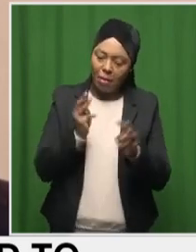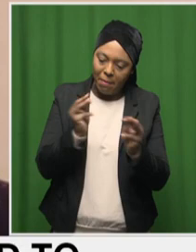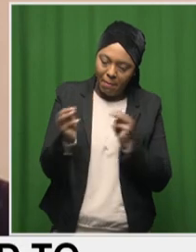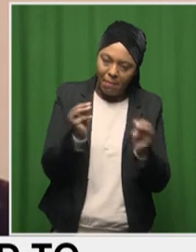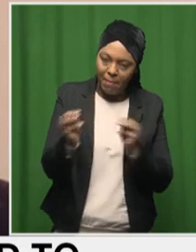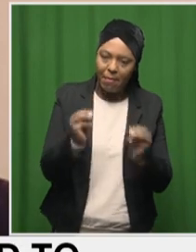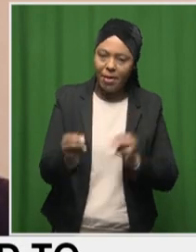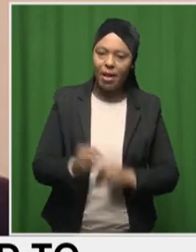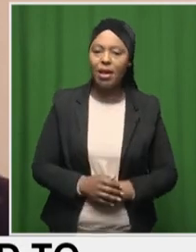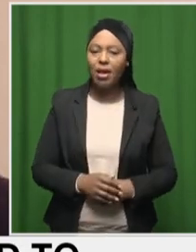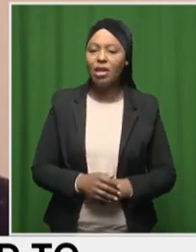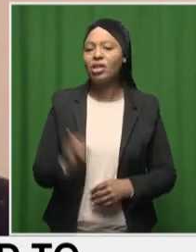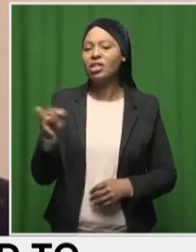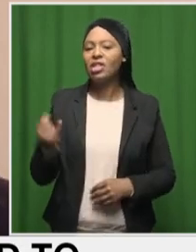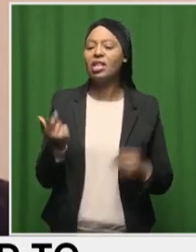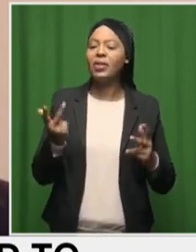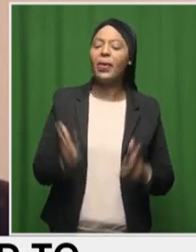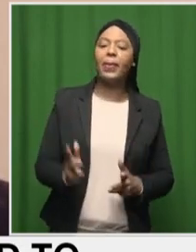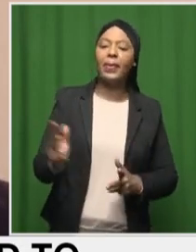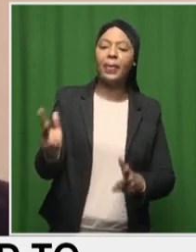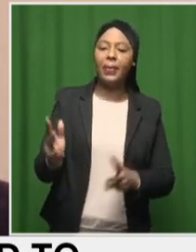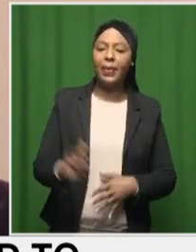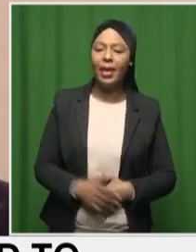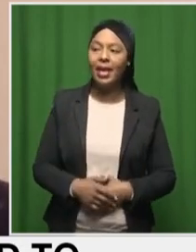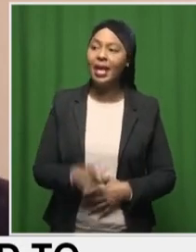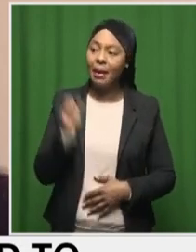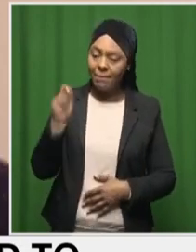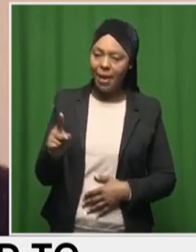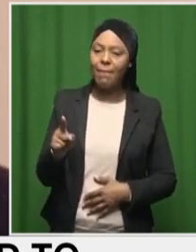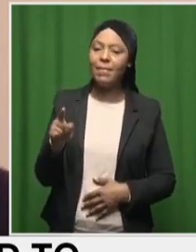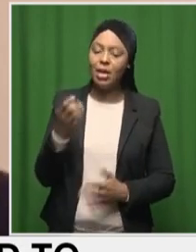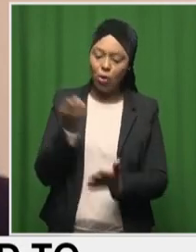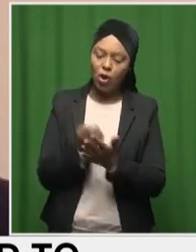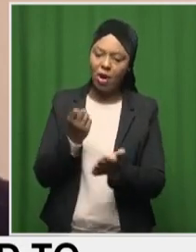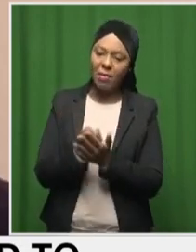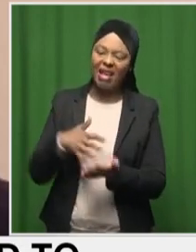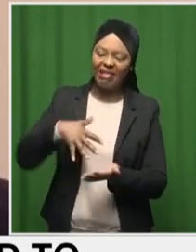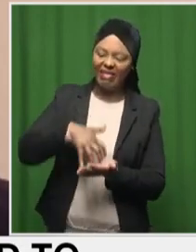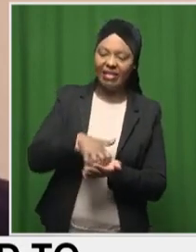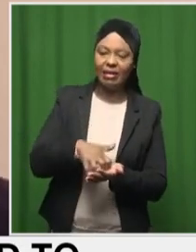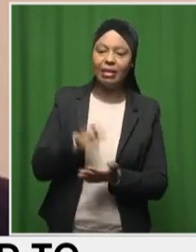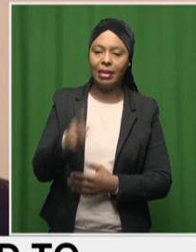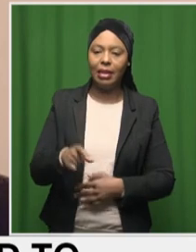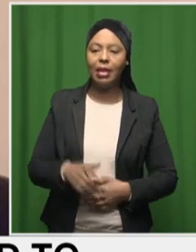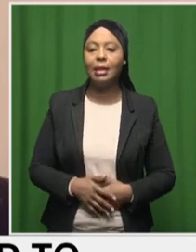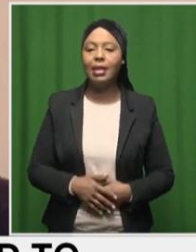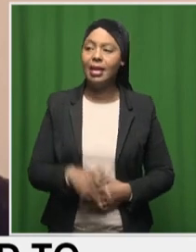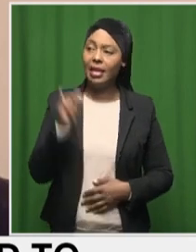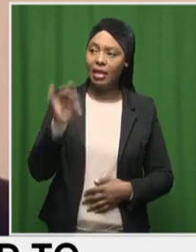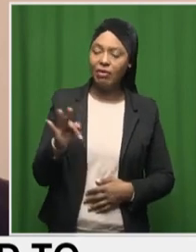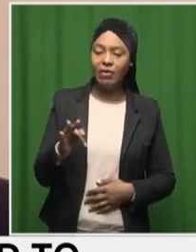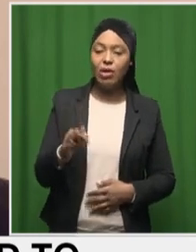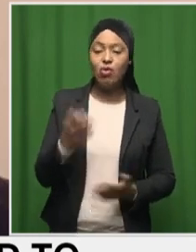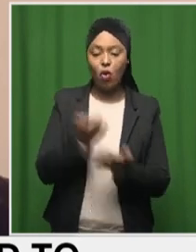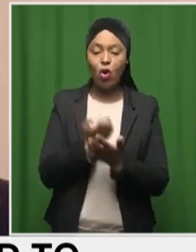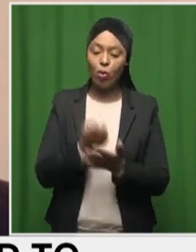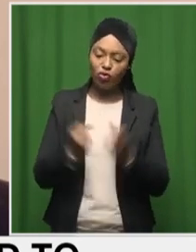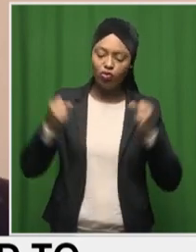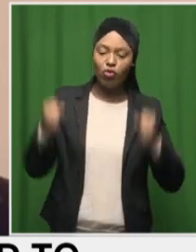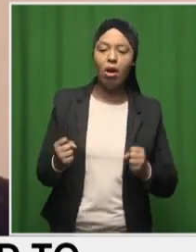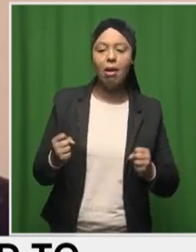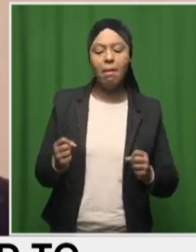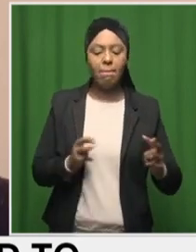to chance, then makes the economy vulnerable. If it was a strong economy, we could weather it, we could manage